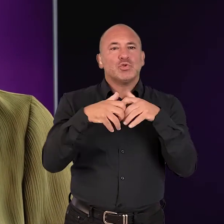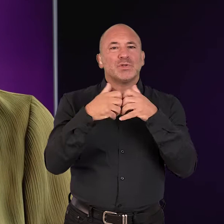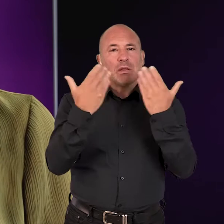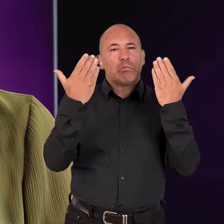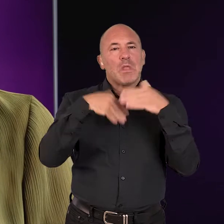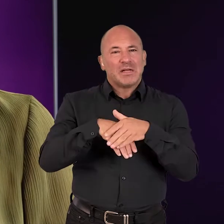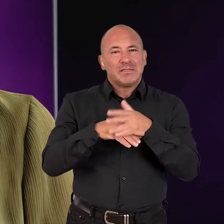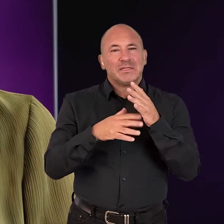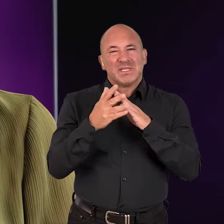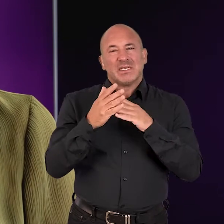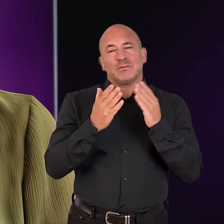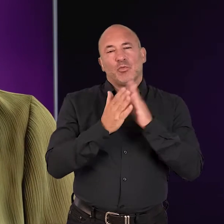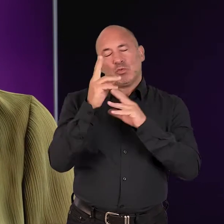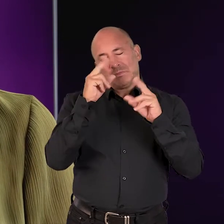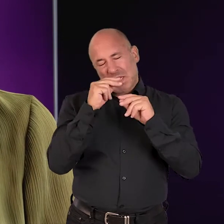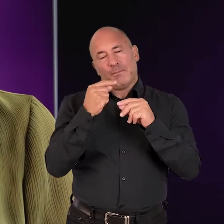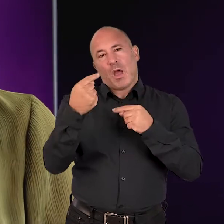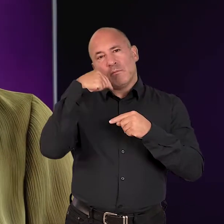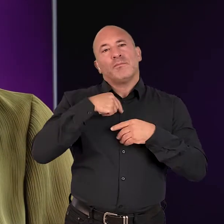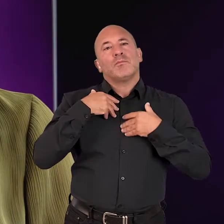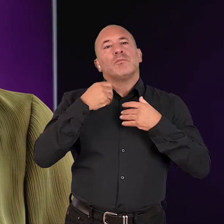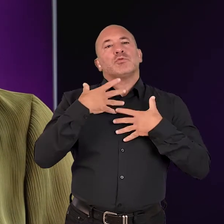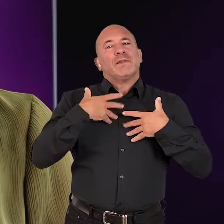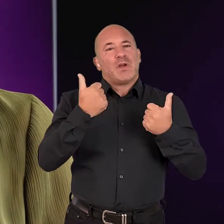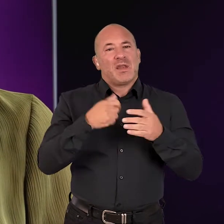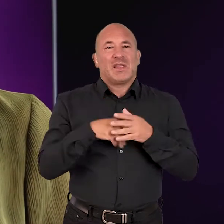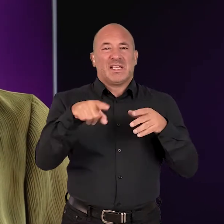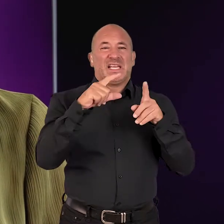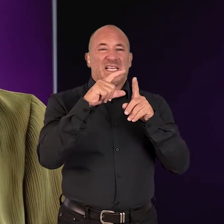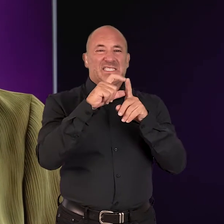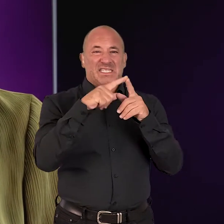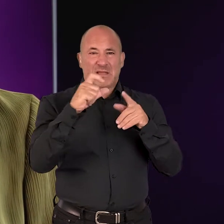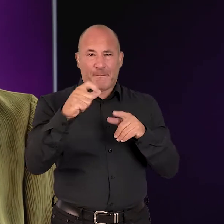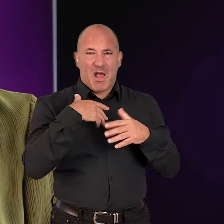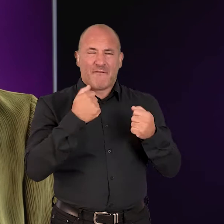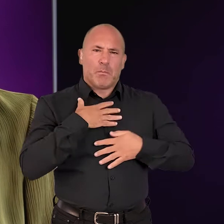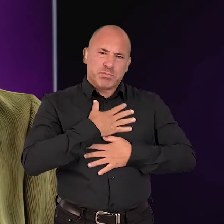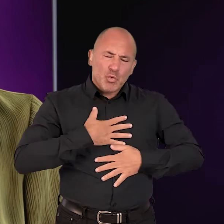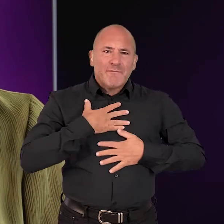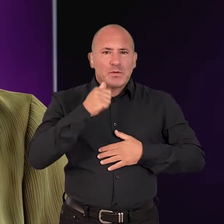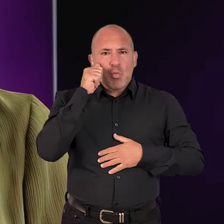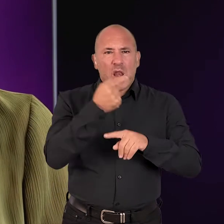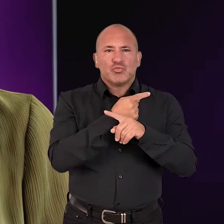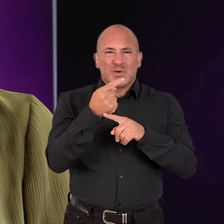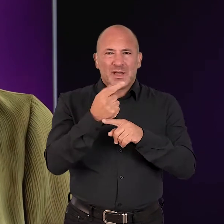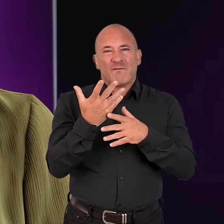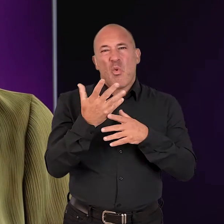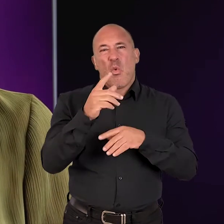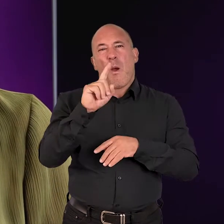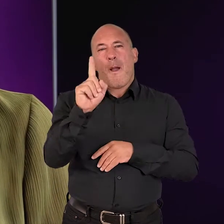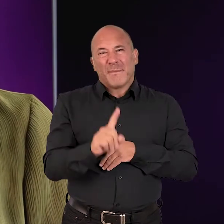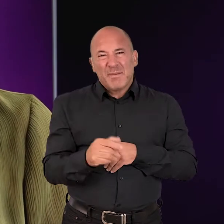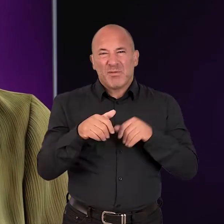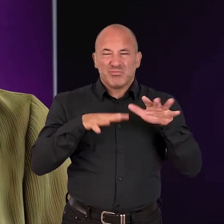CPAP machine to keep his airways open at night. In December, we'll be holding a Bereavement Awareness Week to offer support and information